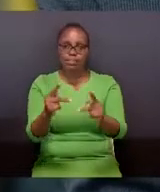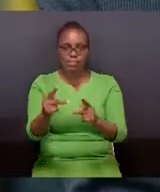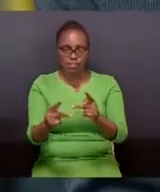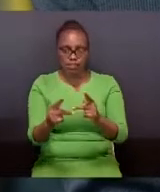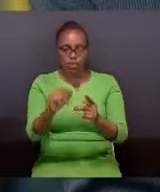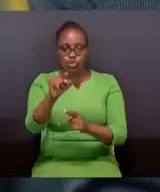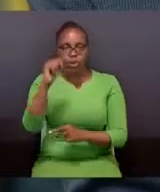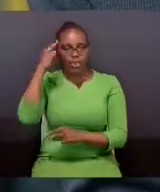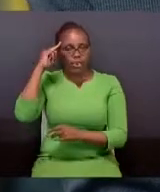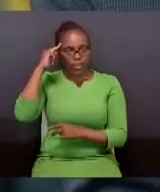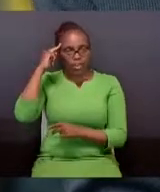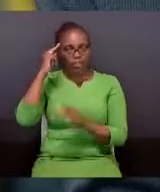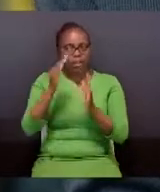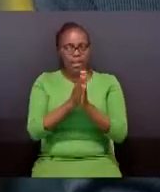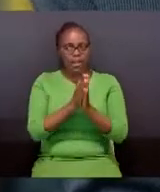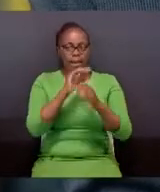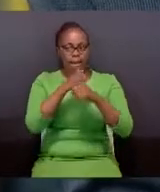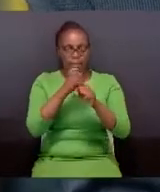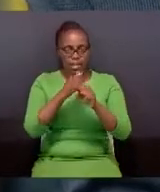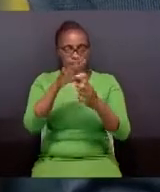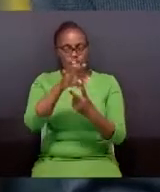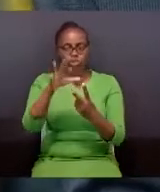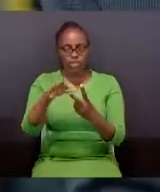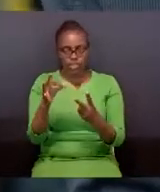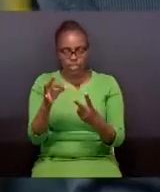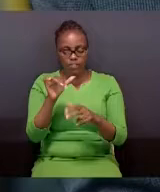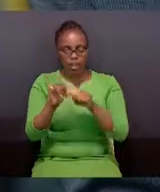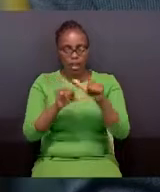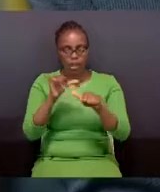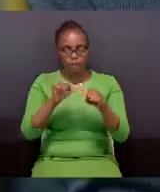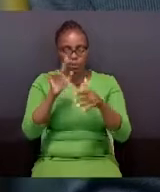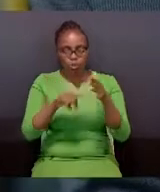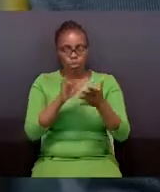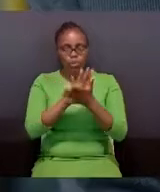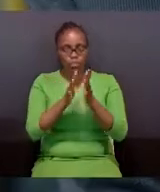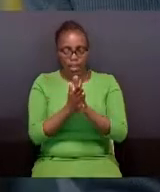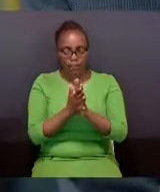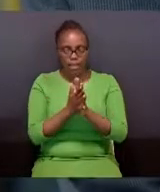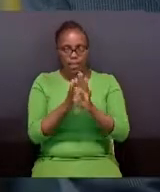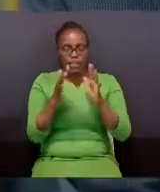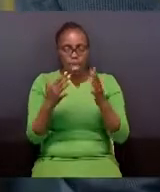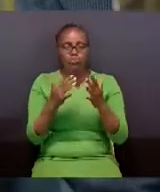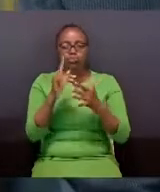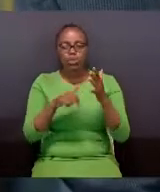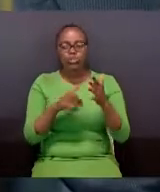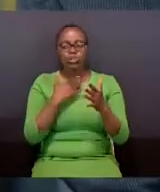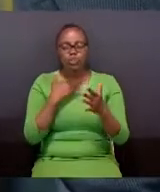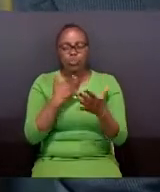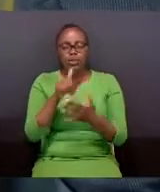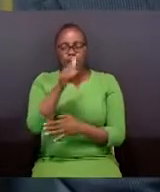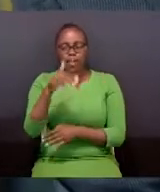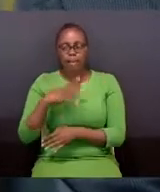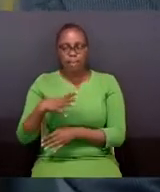of thinking and making choices about who you want to become, about what you want